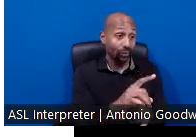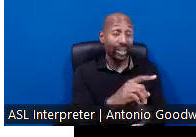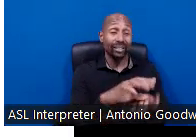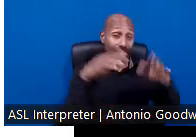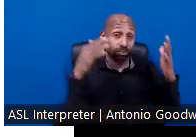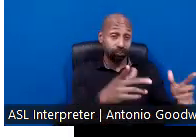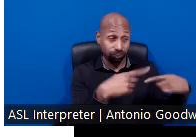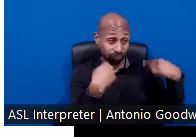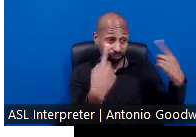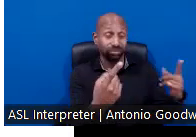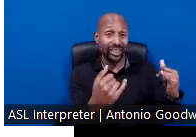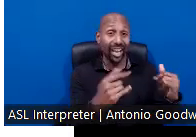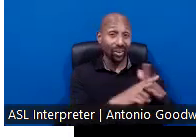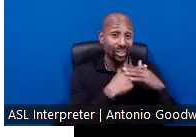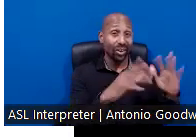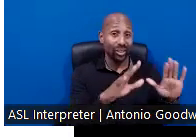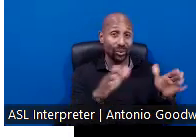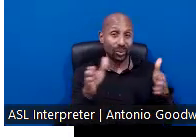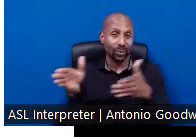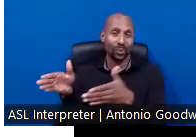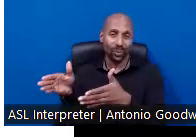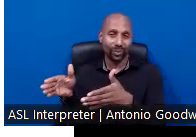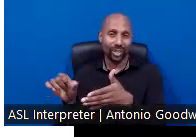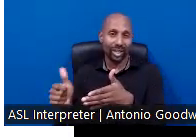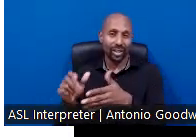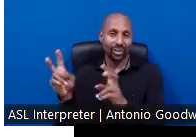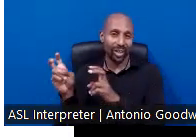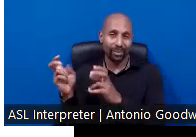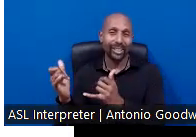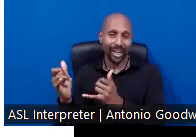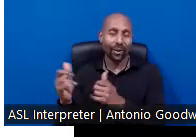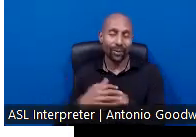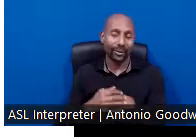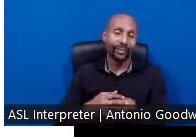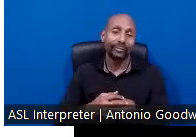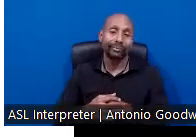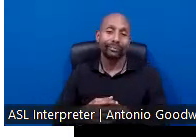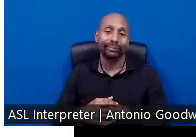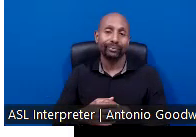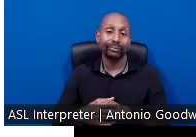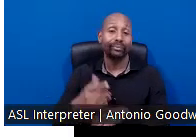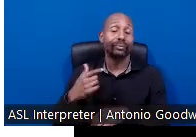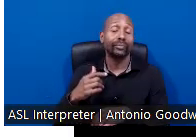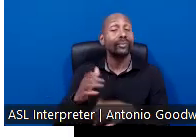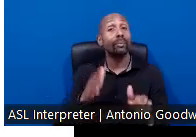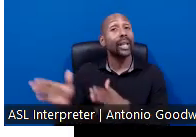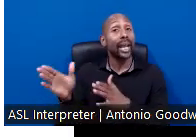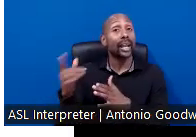So we plan to be around, we plan to run this meeting, forever, almost